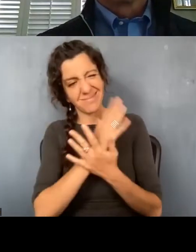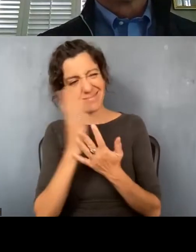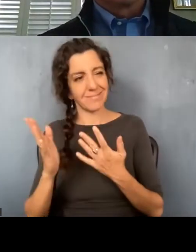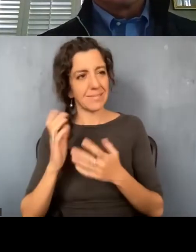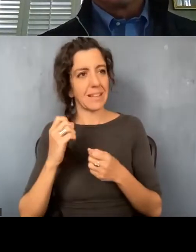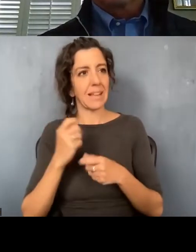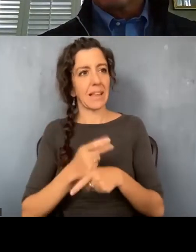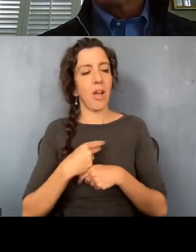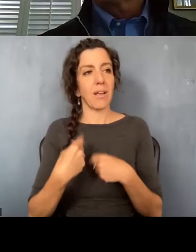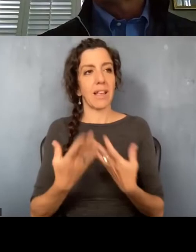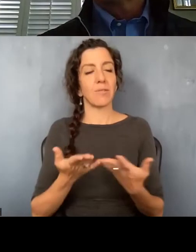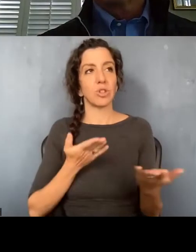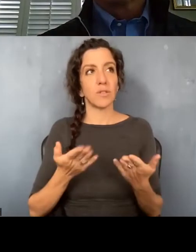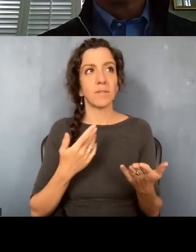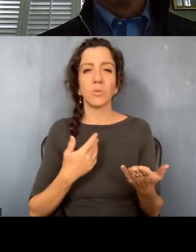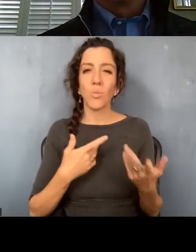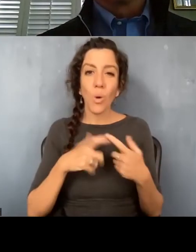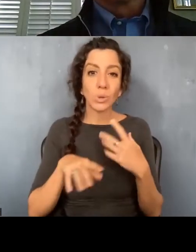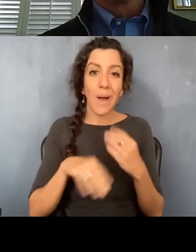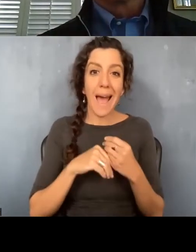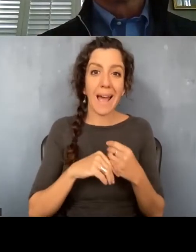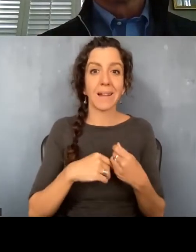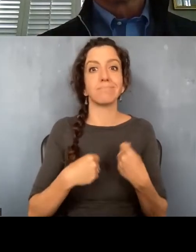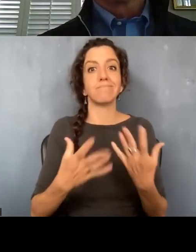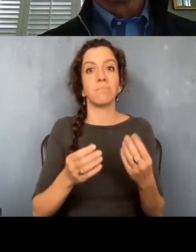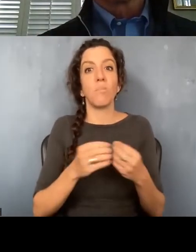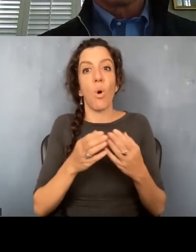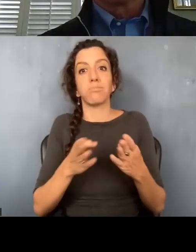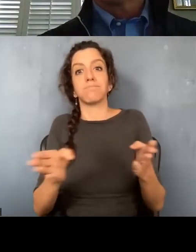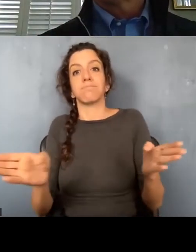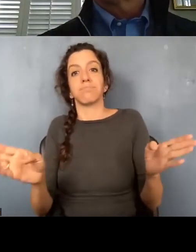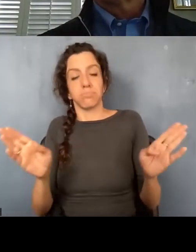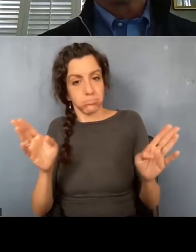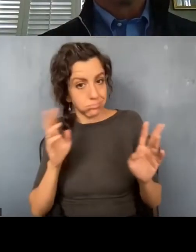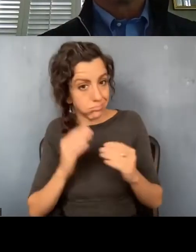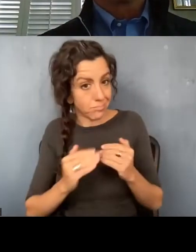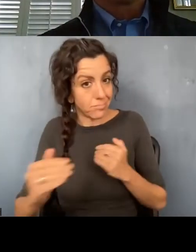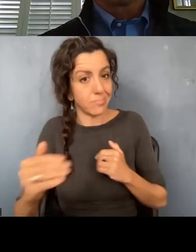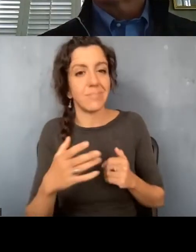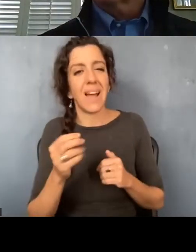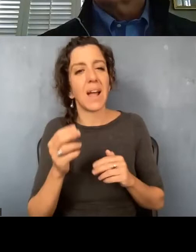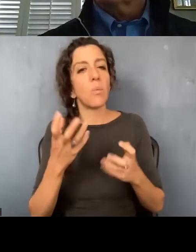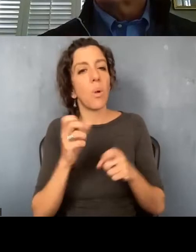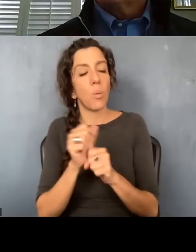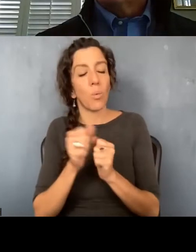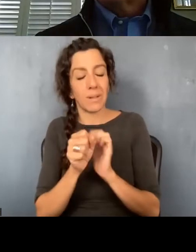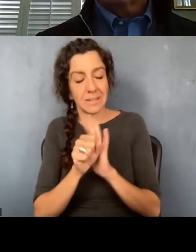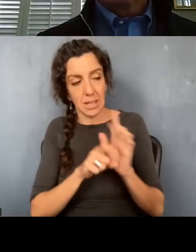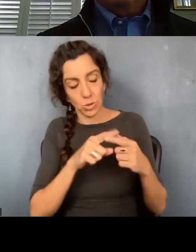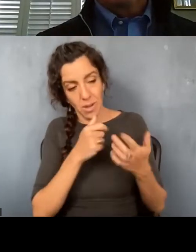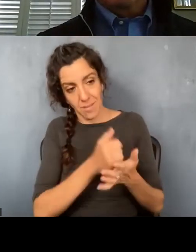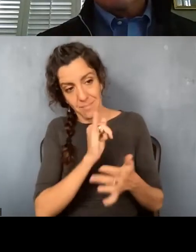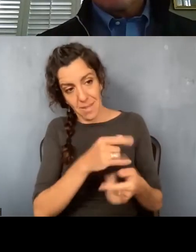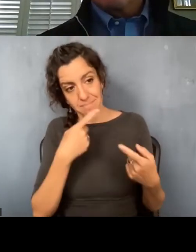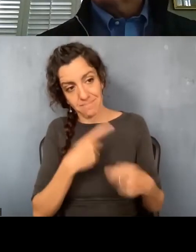services. We're looking to expand that going forward, and we're looking to work with the state to help that occur.